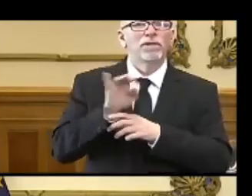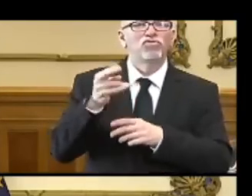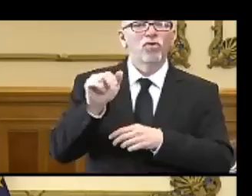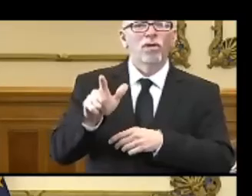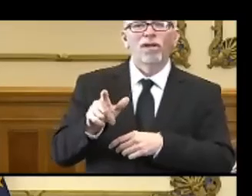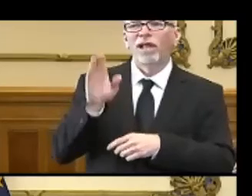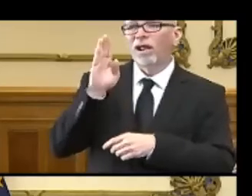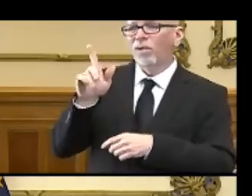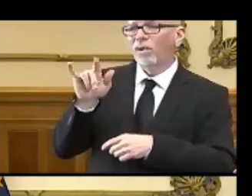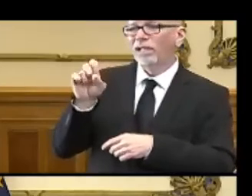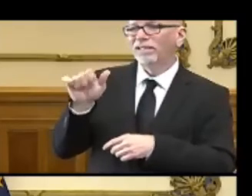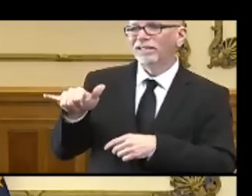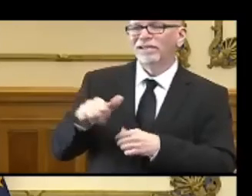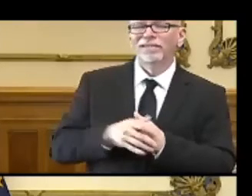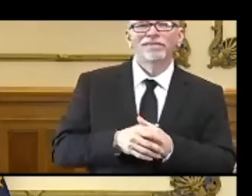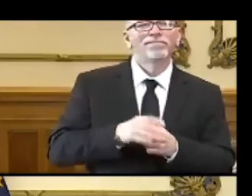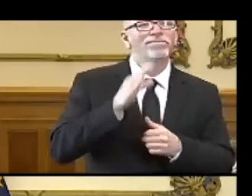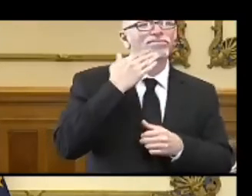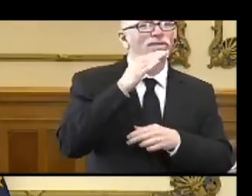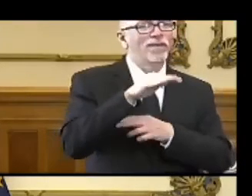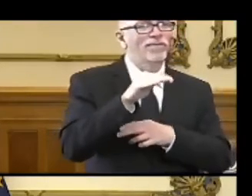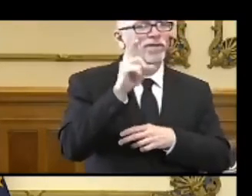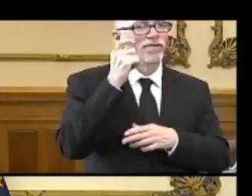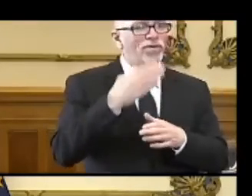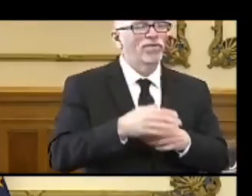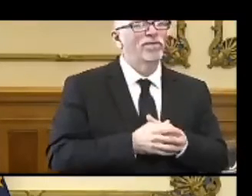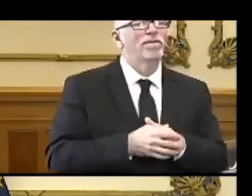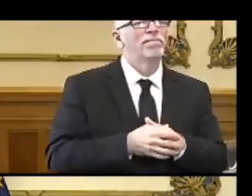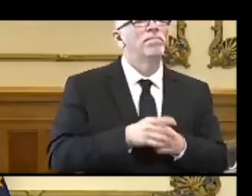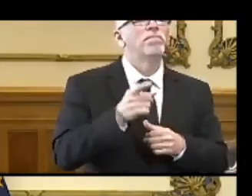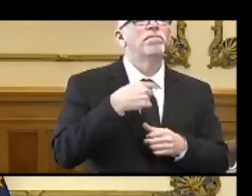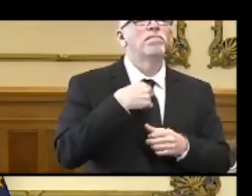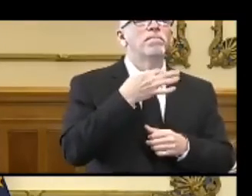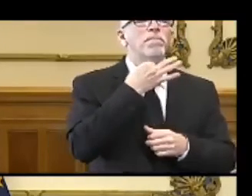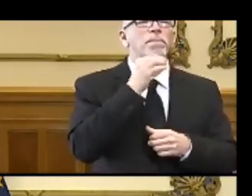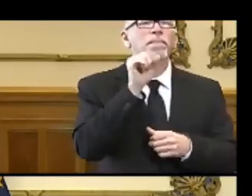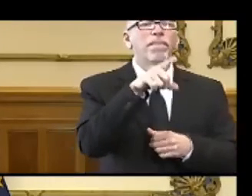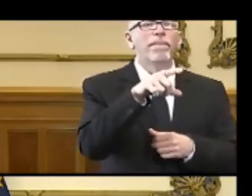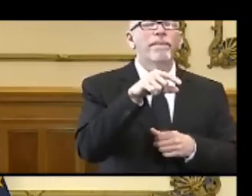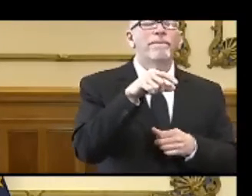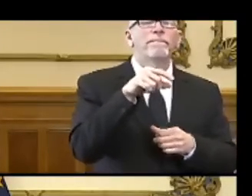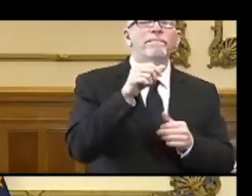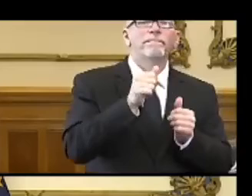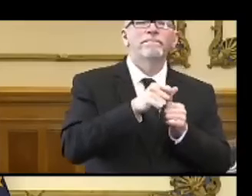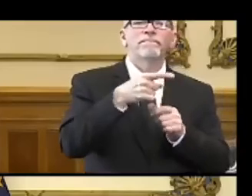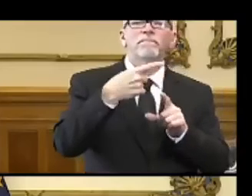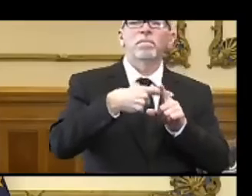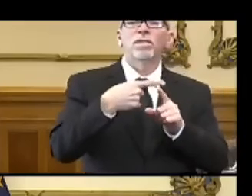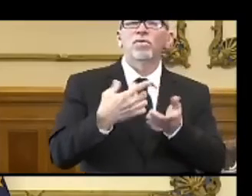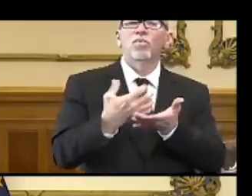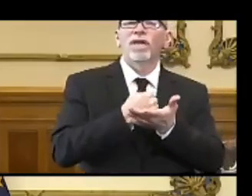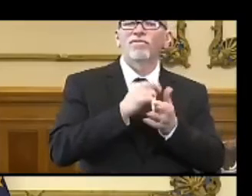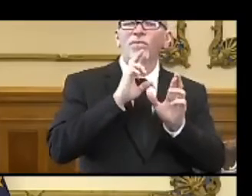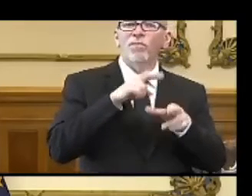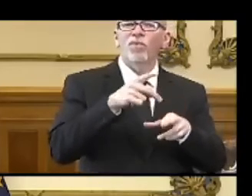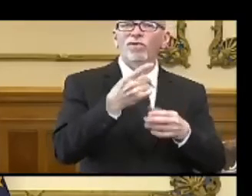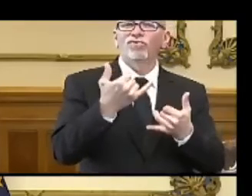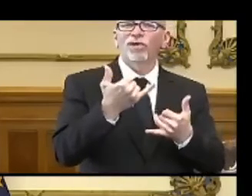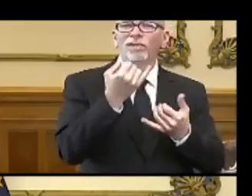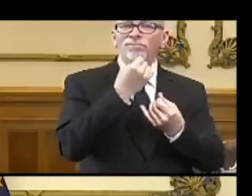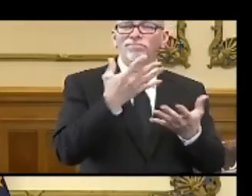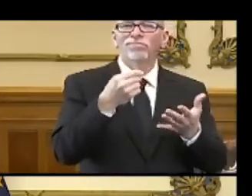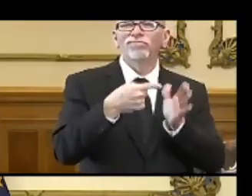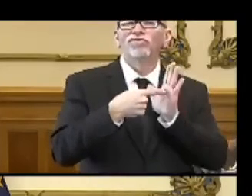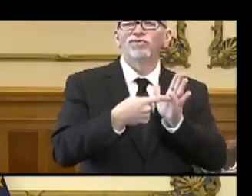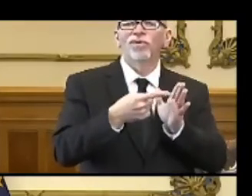Lindsay. Good afternoon, Governor. I was wondering, given the monthly revenue report that came out today and